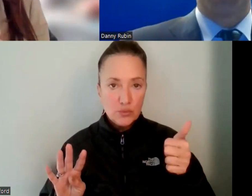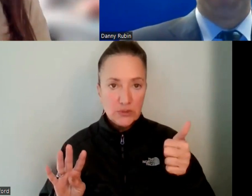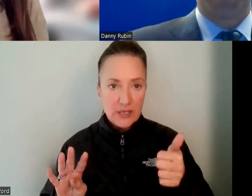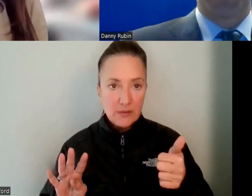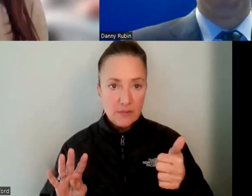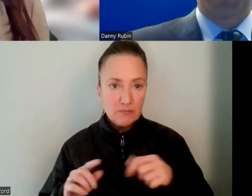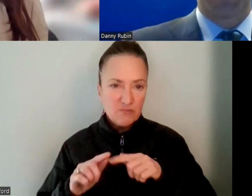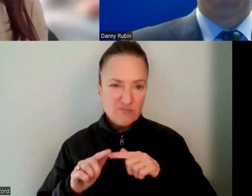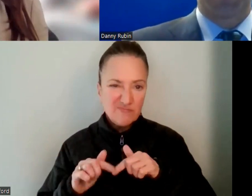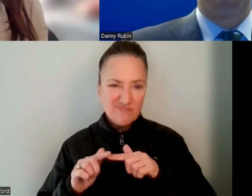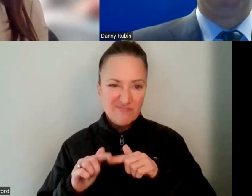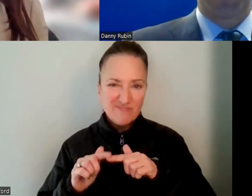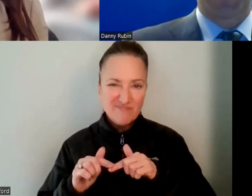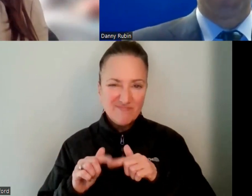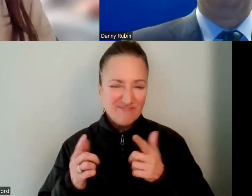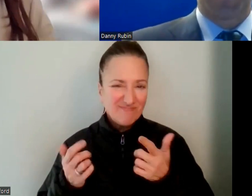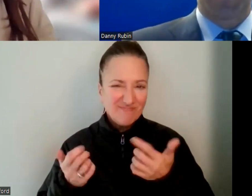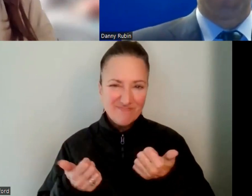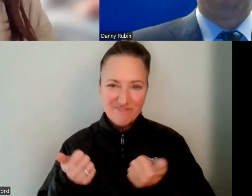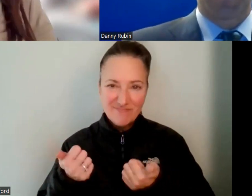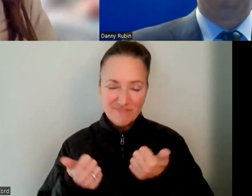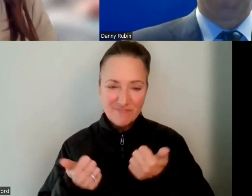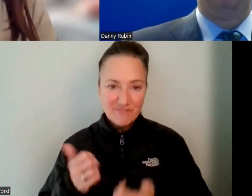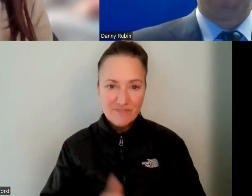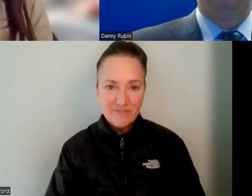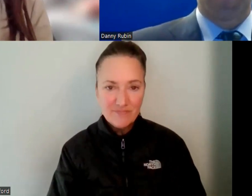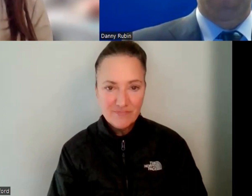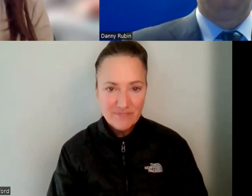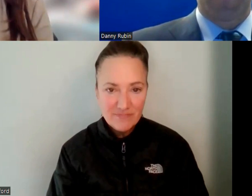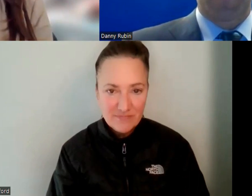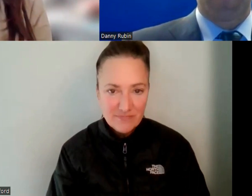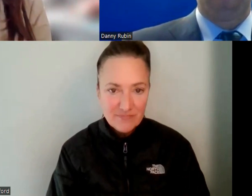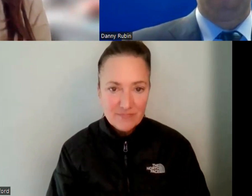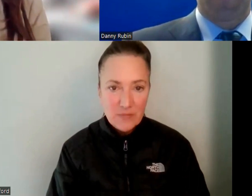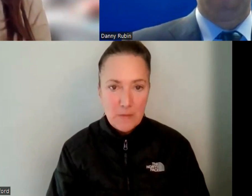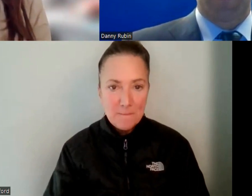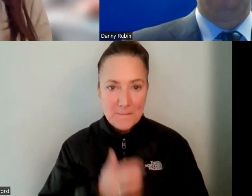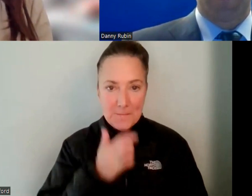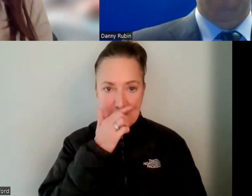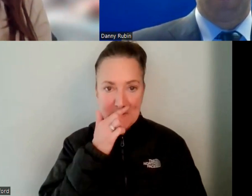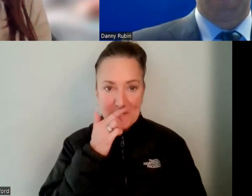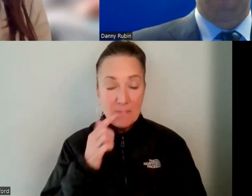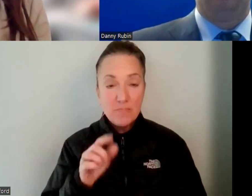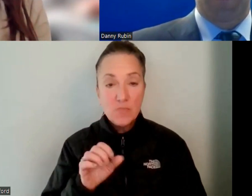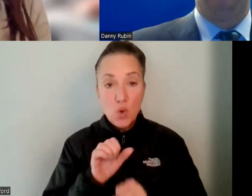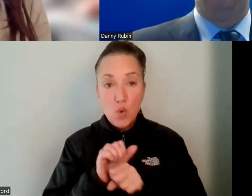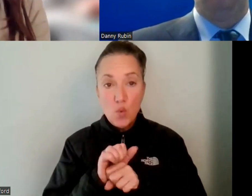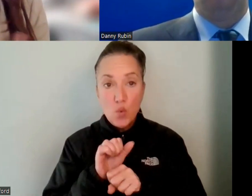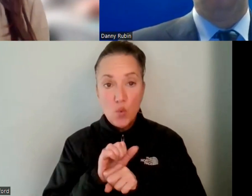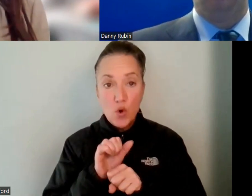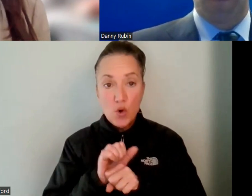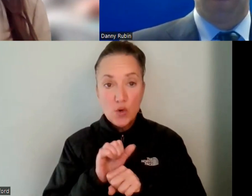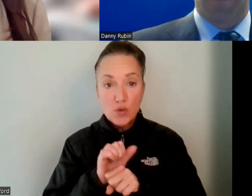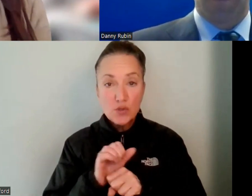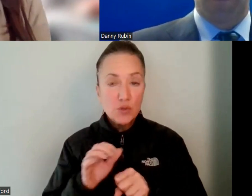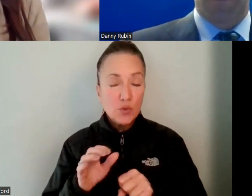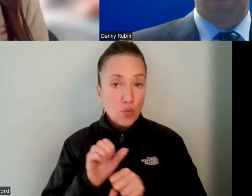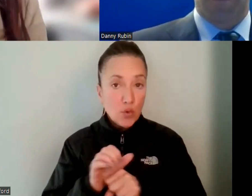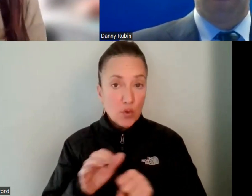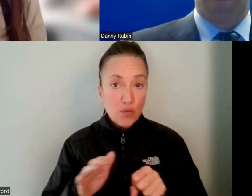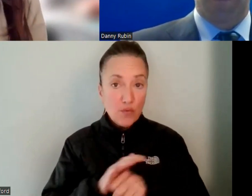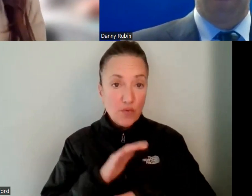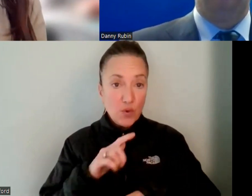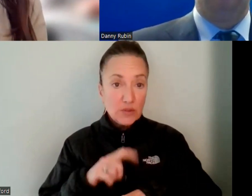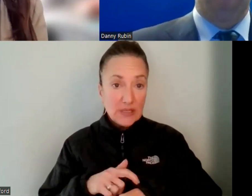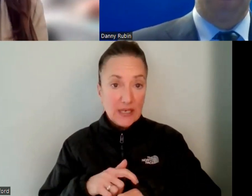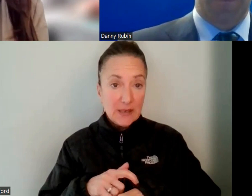So really depends on what you're going for. And I did have some coworkers who would work full-time shifts, and